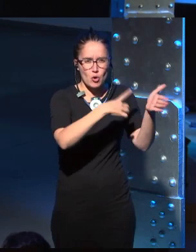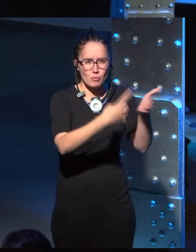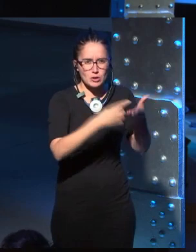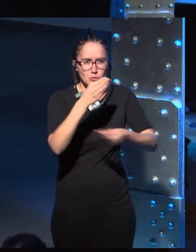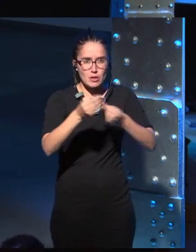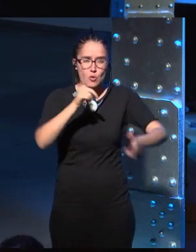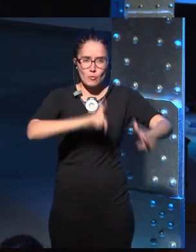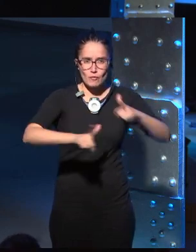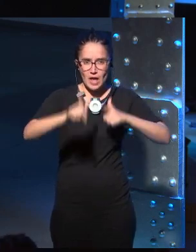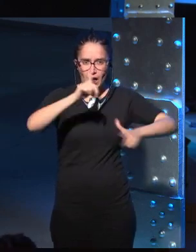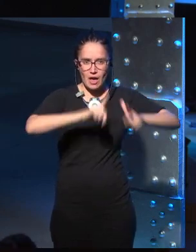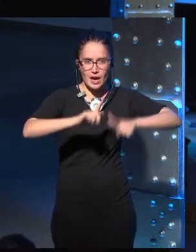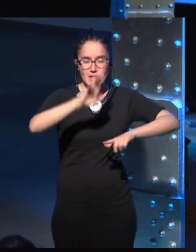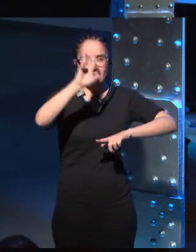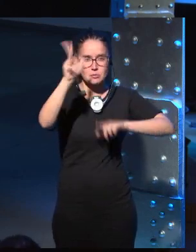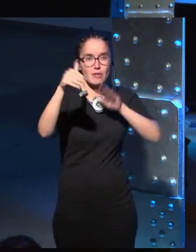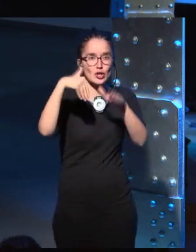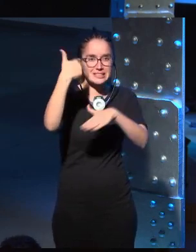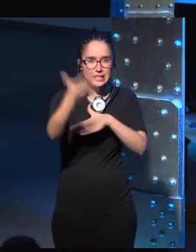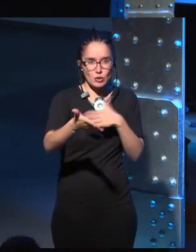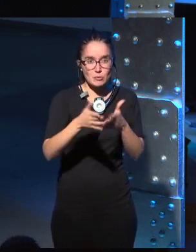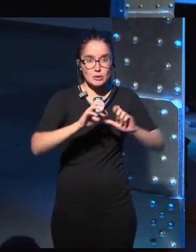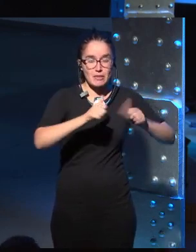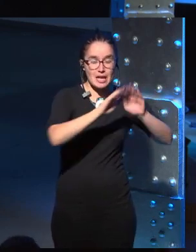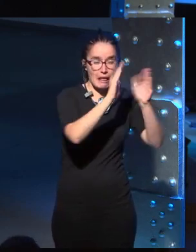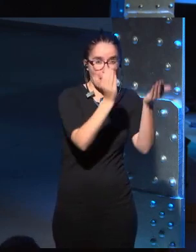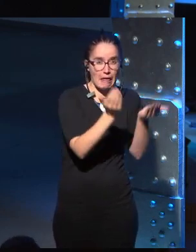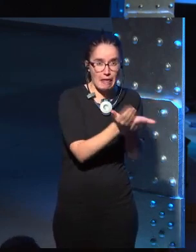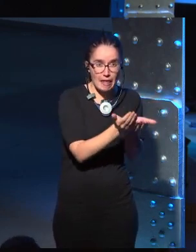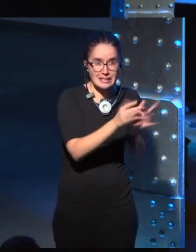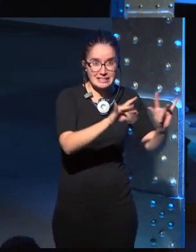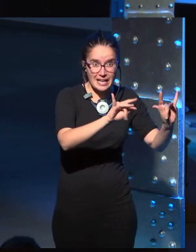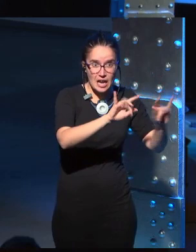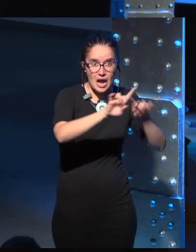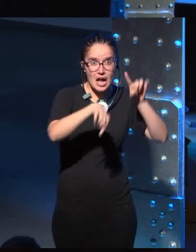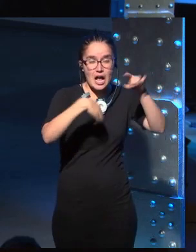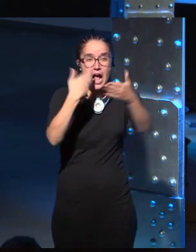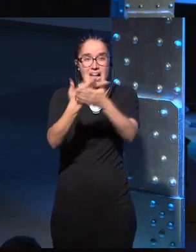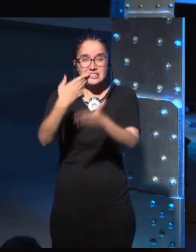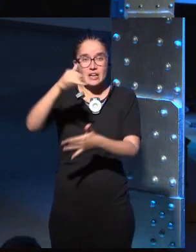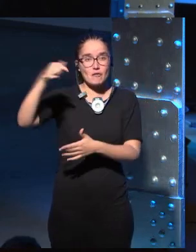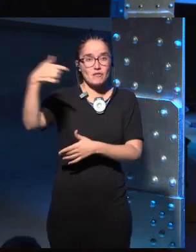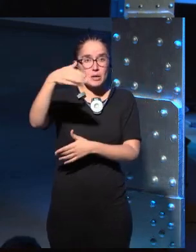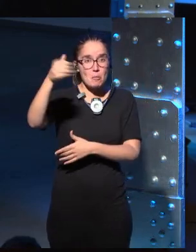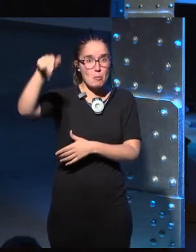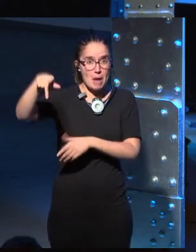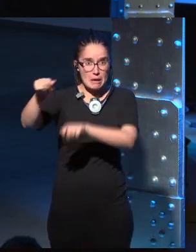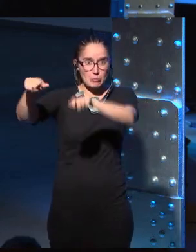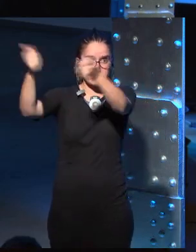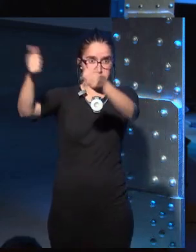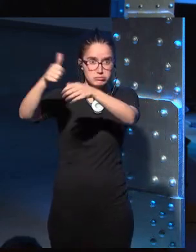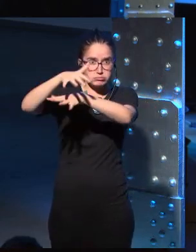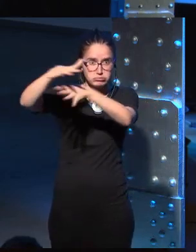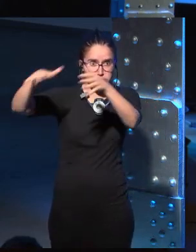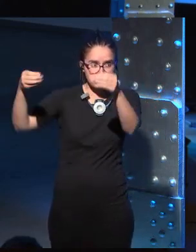space, all the way starting from Earth, all the way to the Big Bang. In the beginning, everything is going to be very easy. At